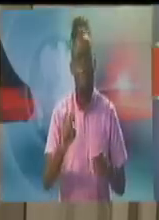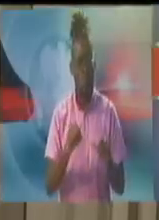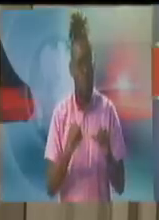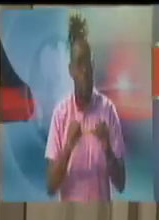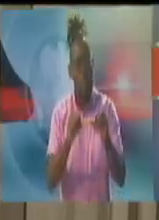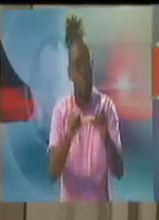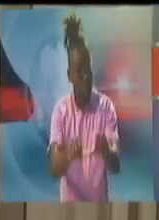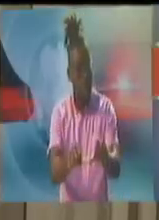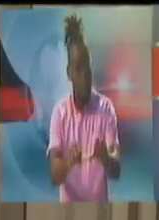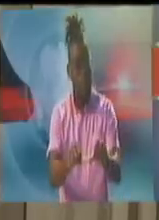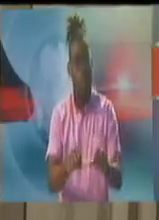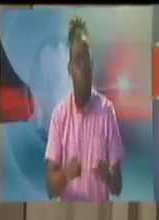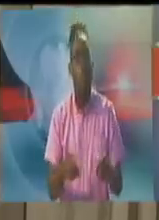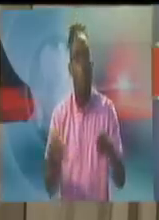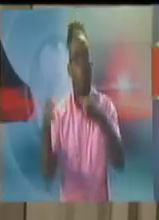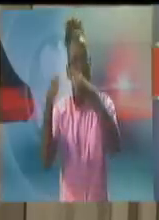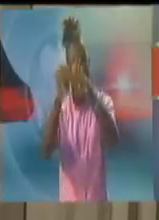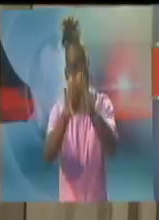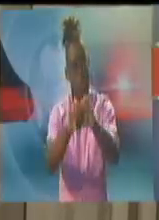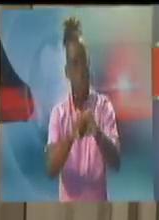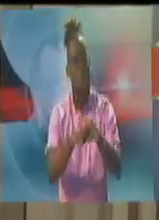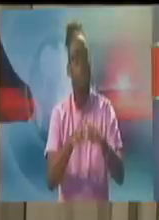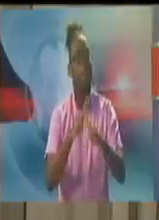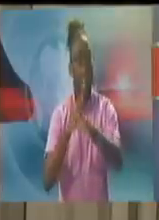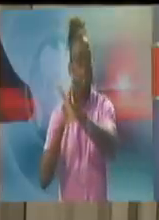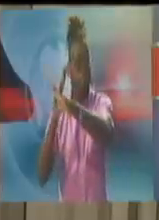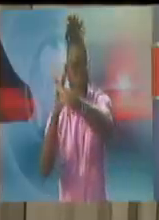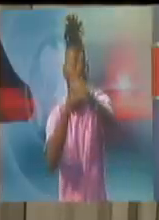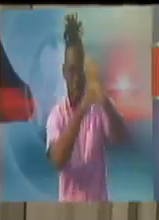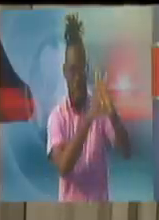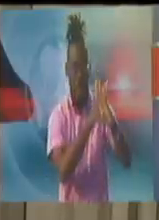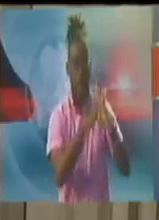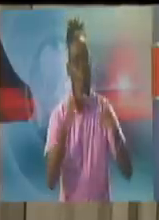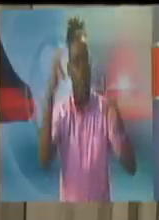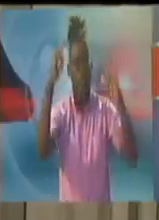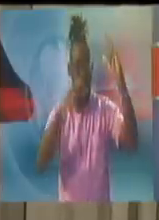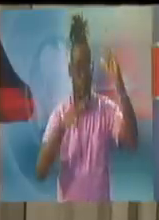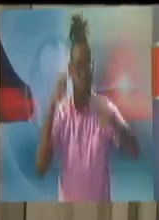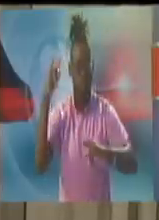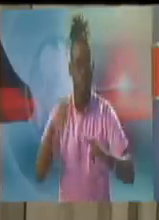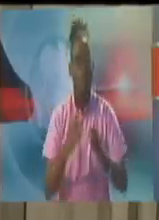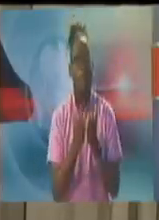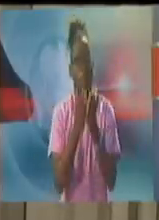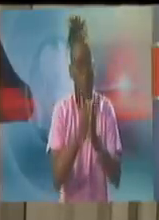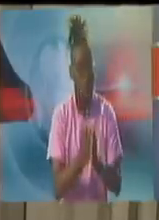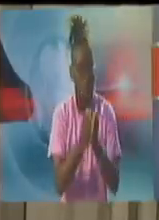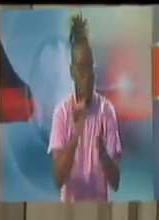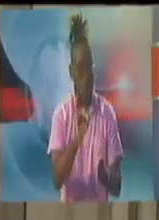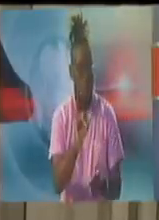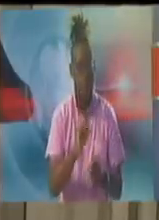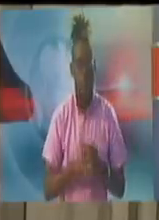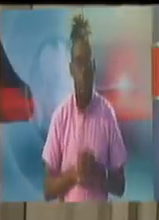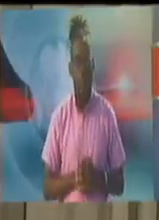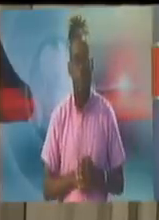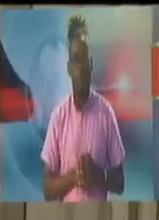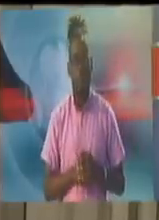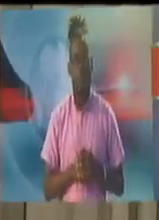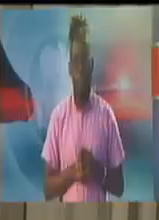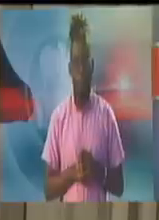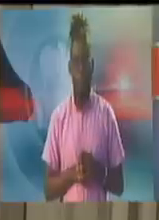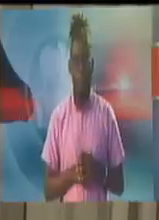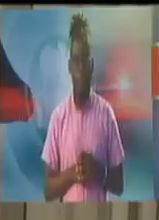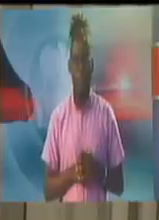jumping point. We respect your decision to continue to keep your borders open, but as explained above, ours are closed. In